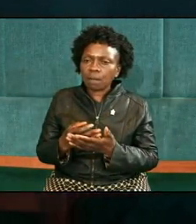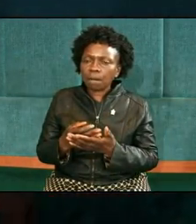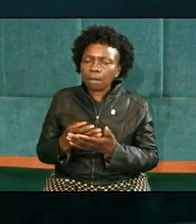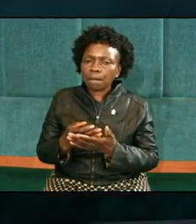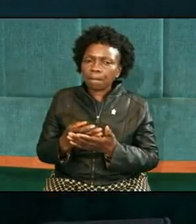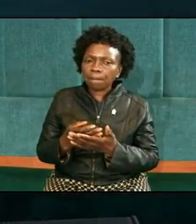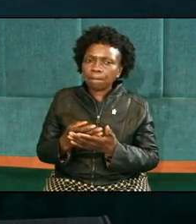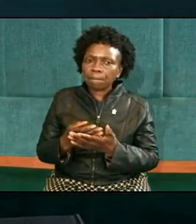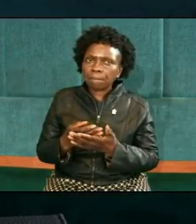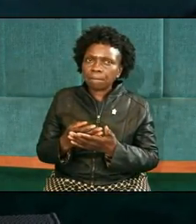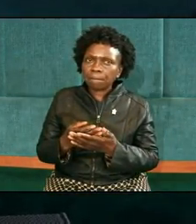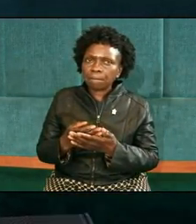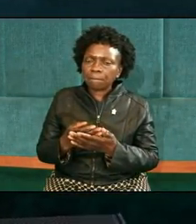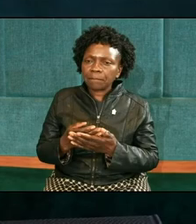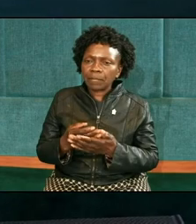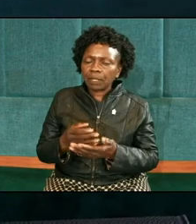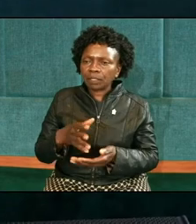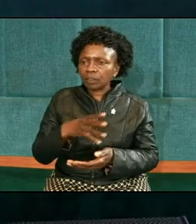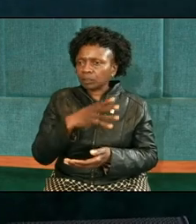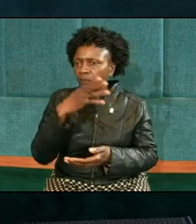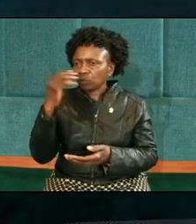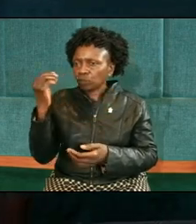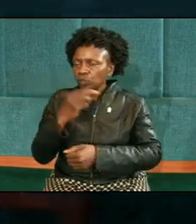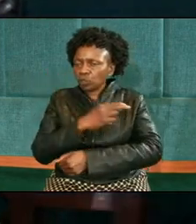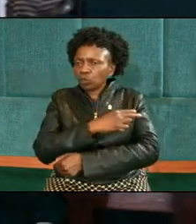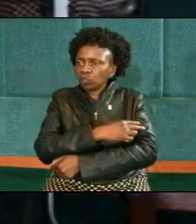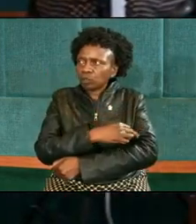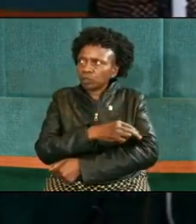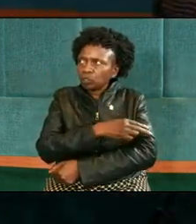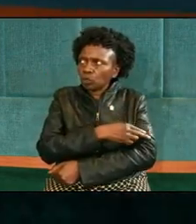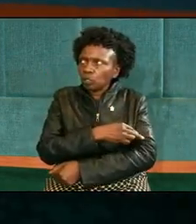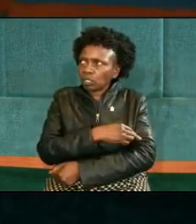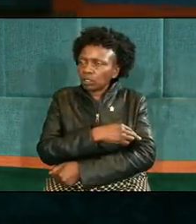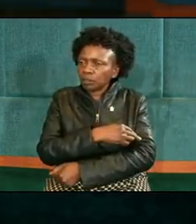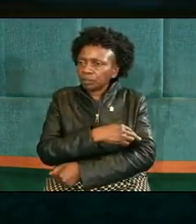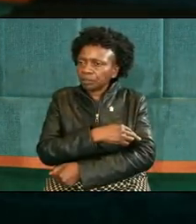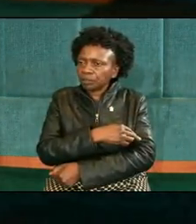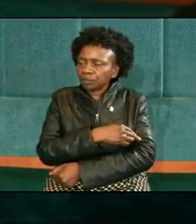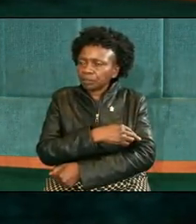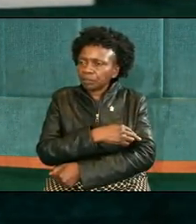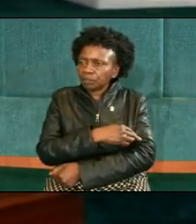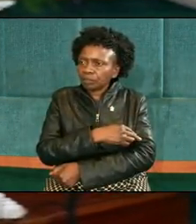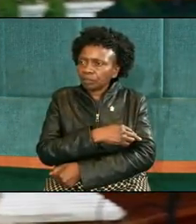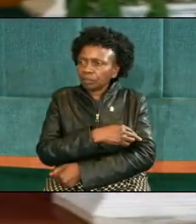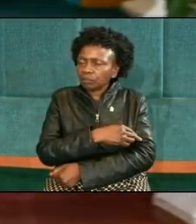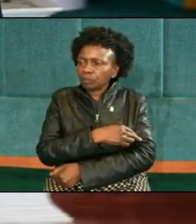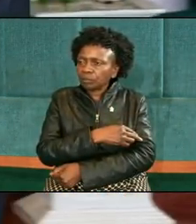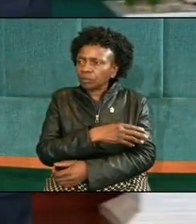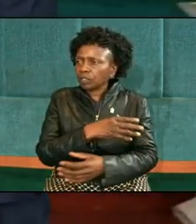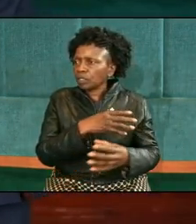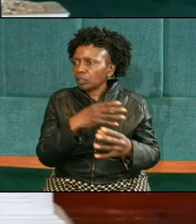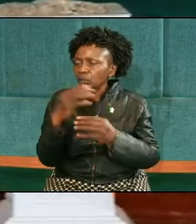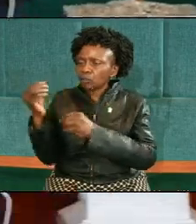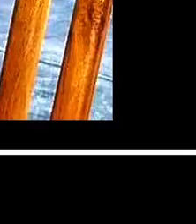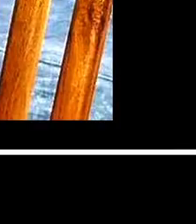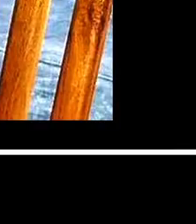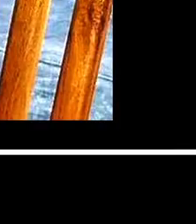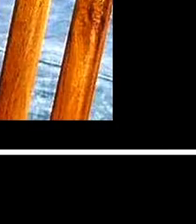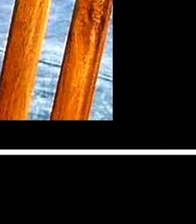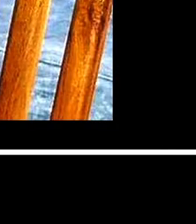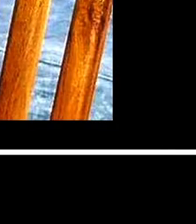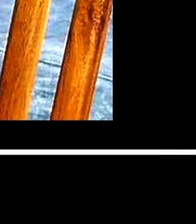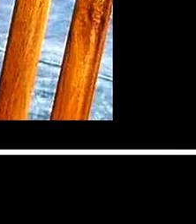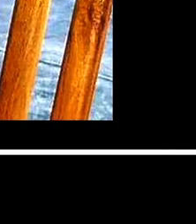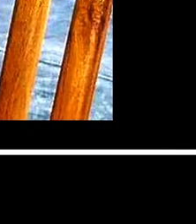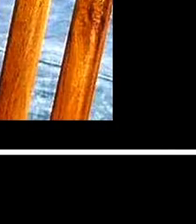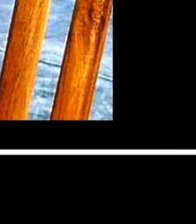When they brought her to the hospital, her name is Abby. When they brought her to the hospital, they checked, they couldn't find what's wrong